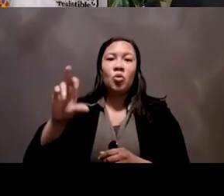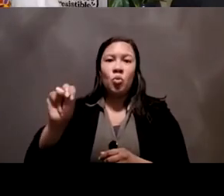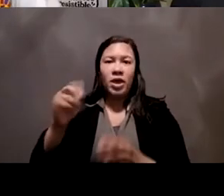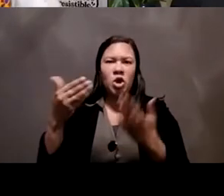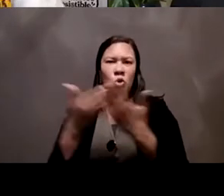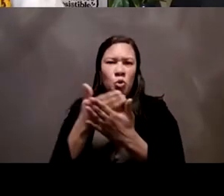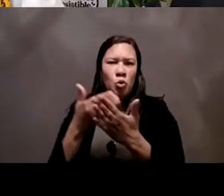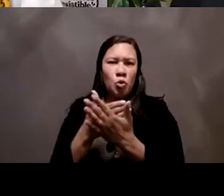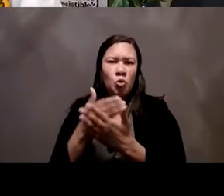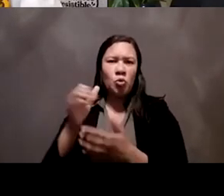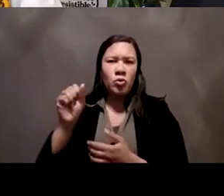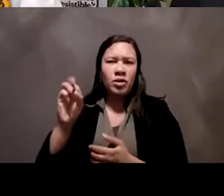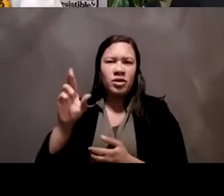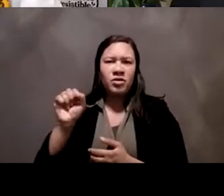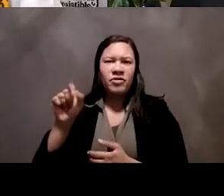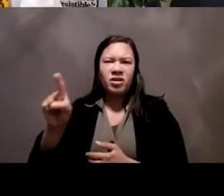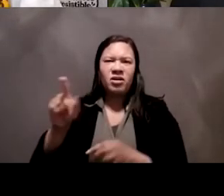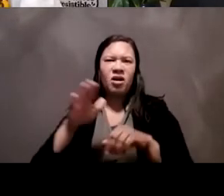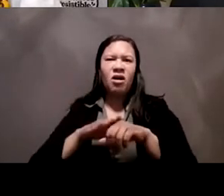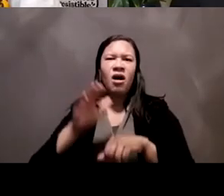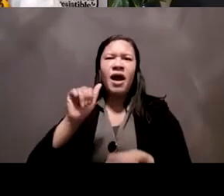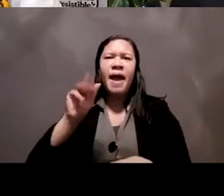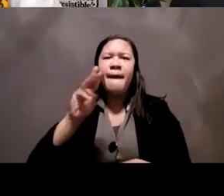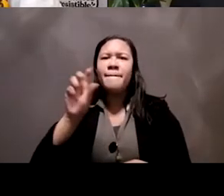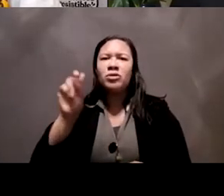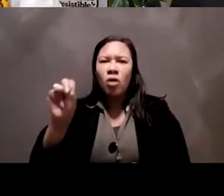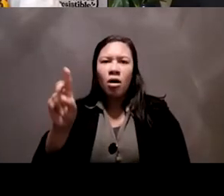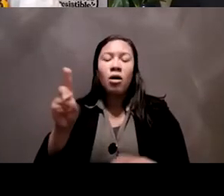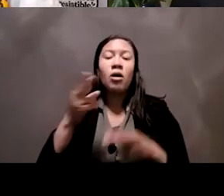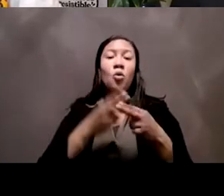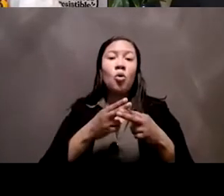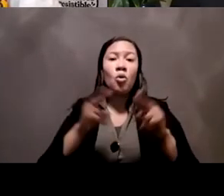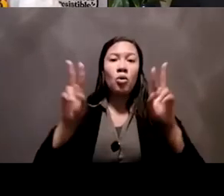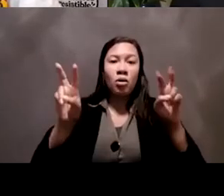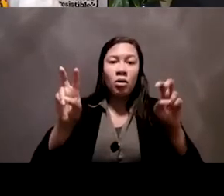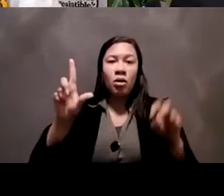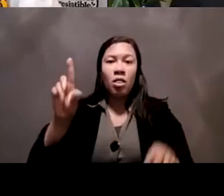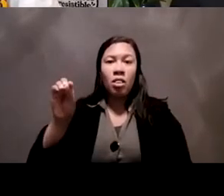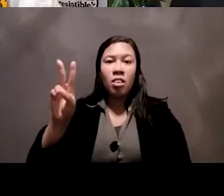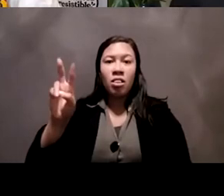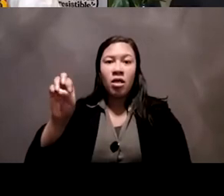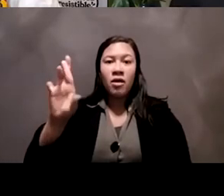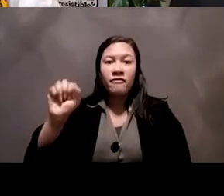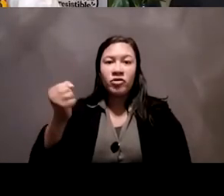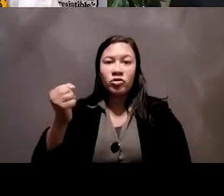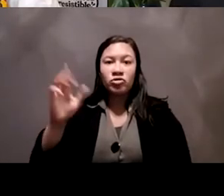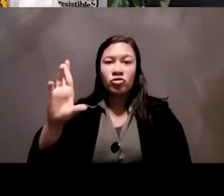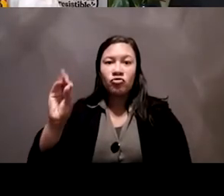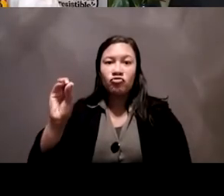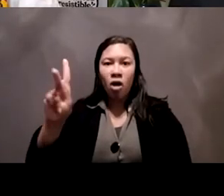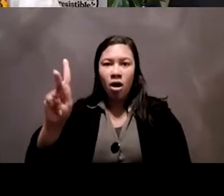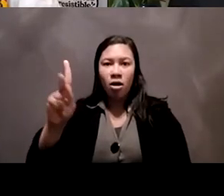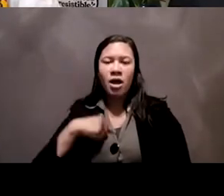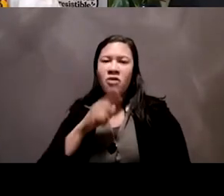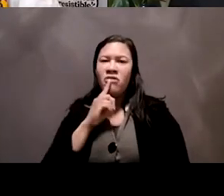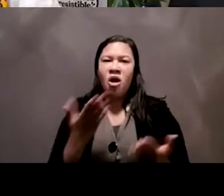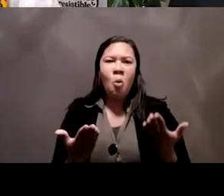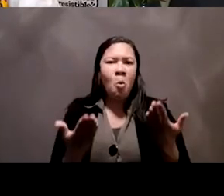Amazon. And the episode is called Lover's Rock. I highly recommend it. It is very, very, very low stress.